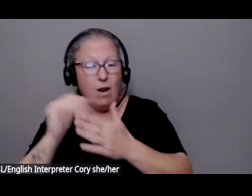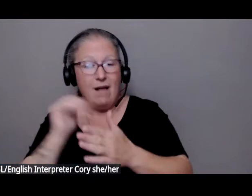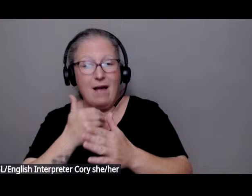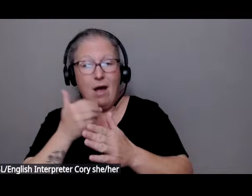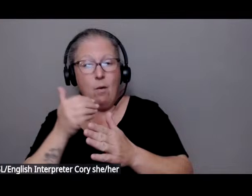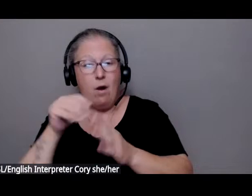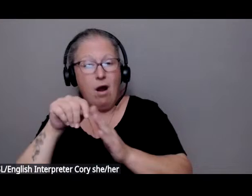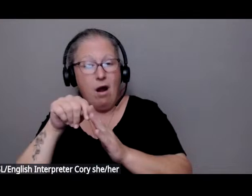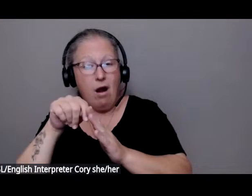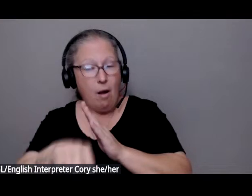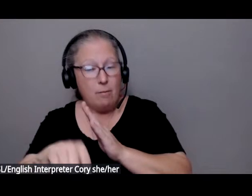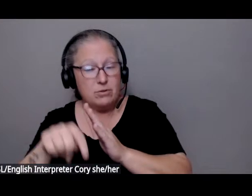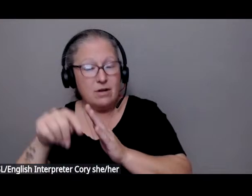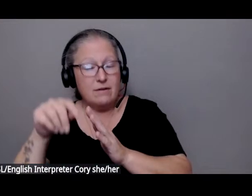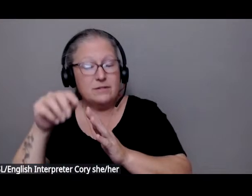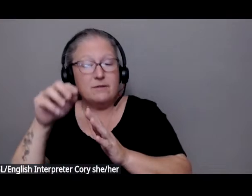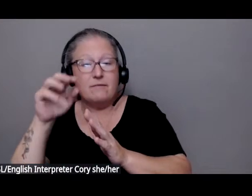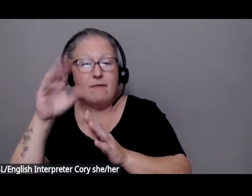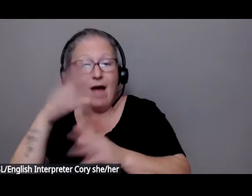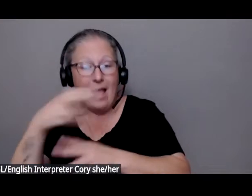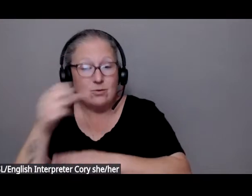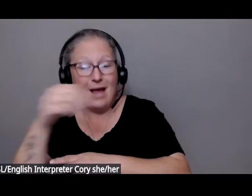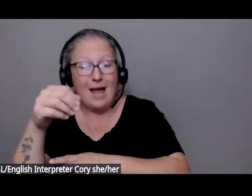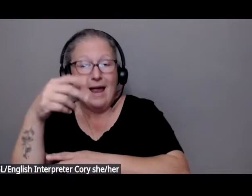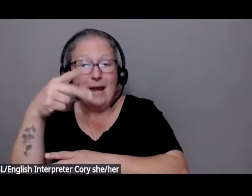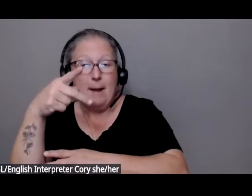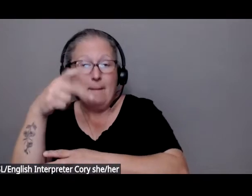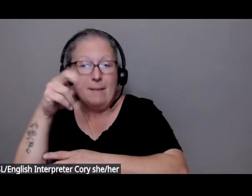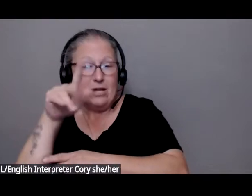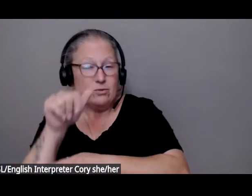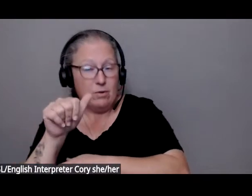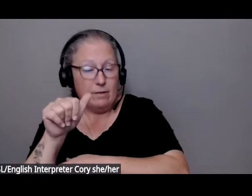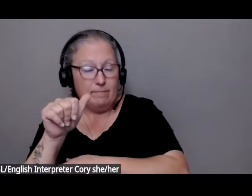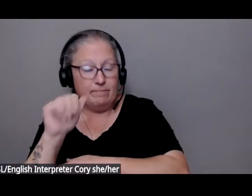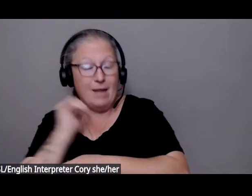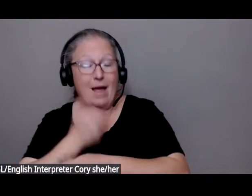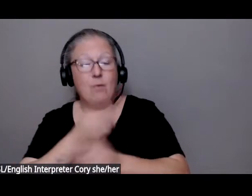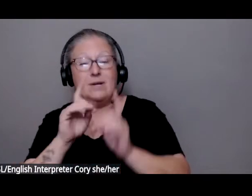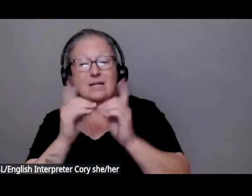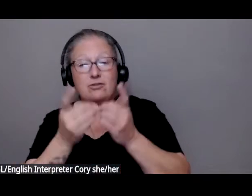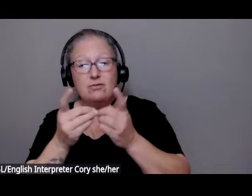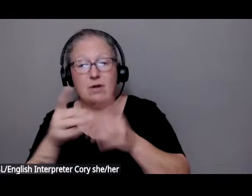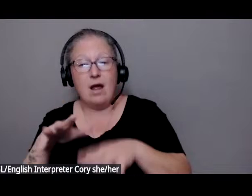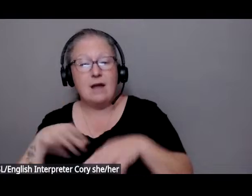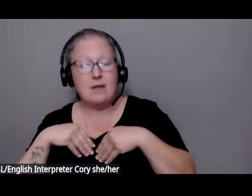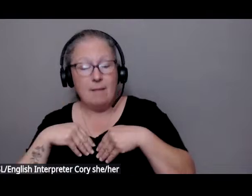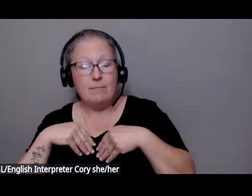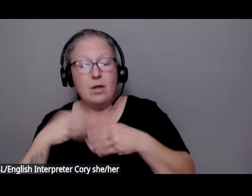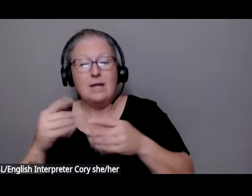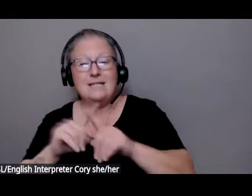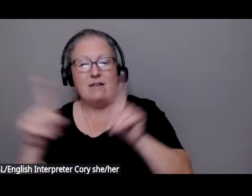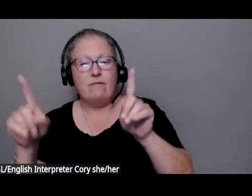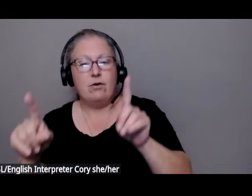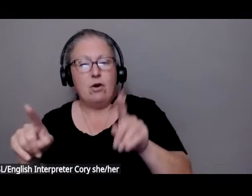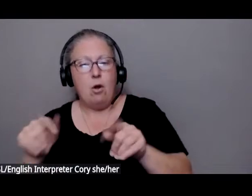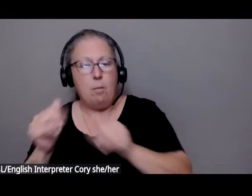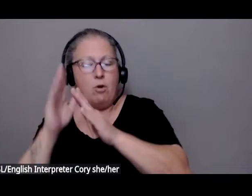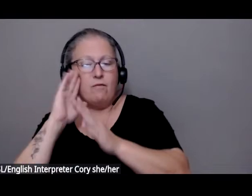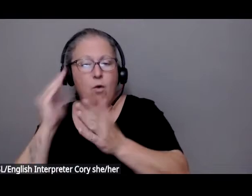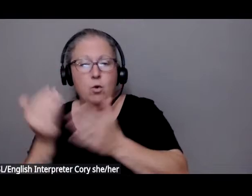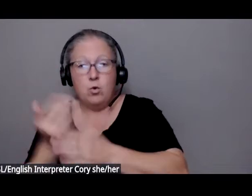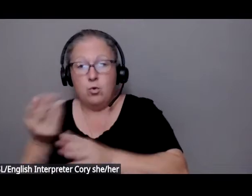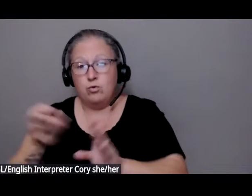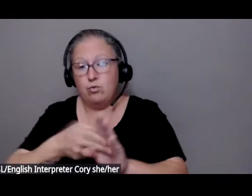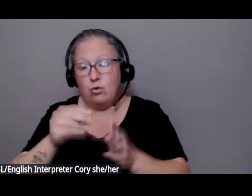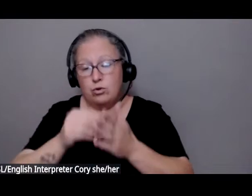schools and peninsula. Our district adopted a different approach to our newcomer students, informing